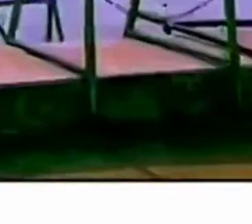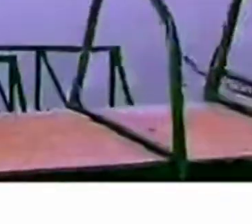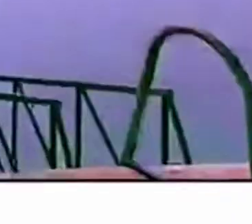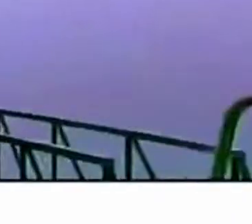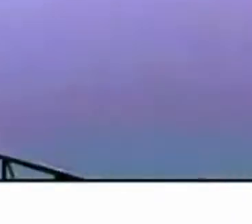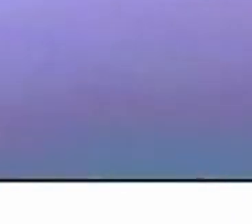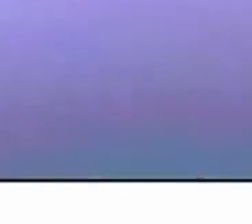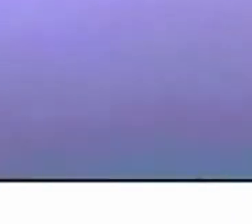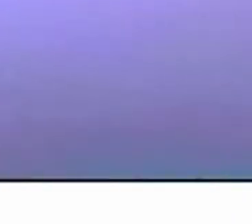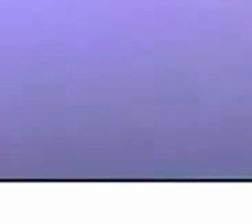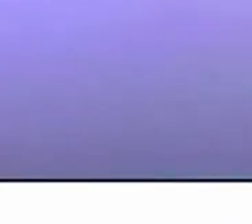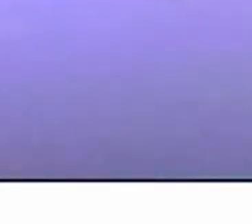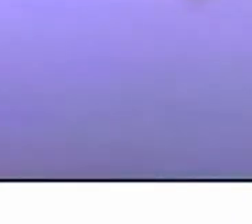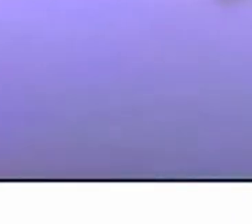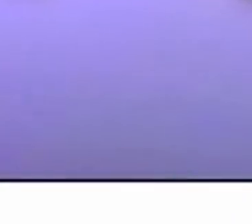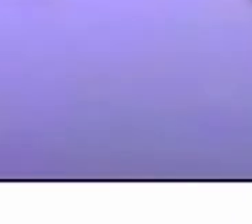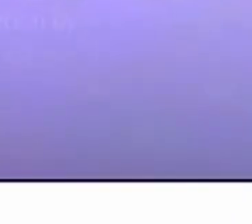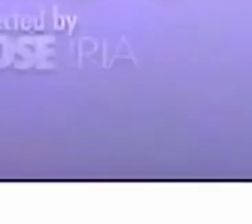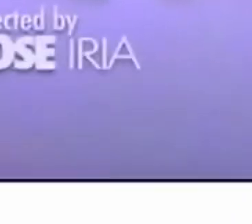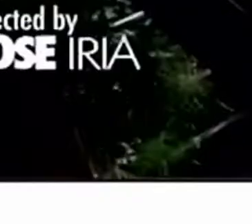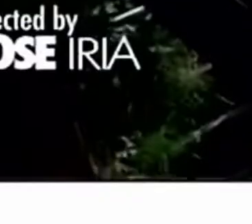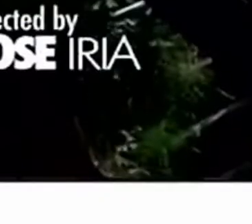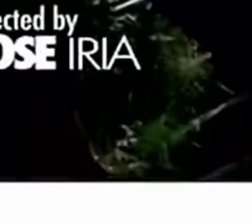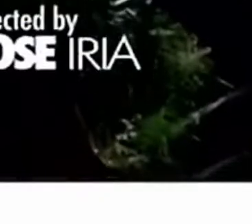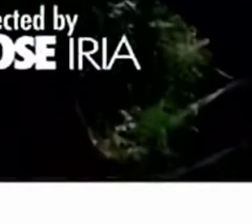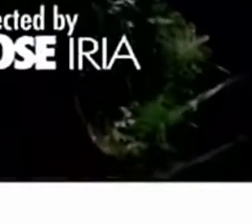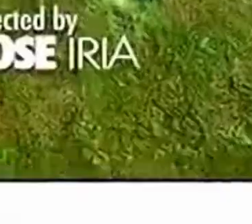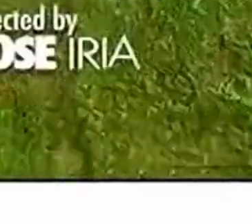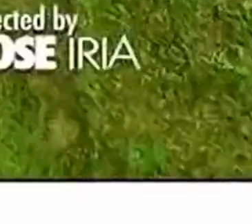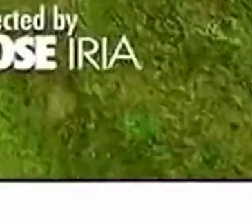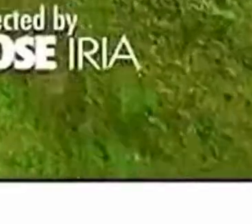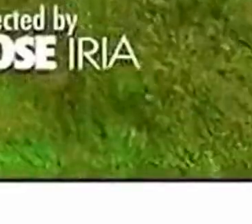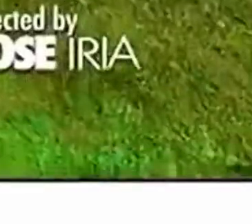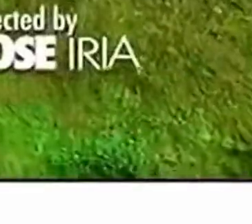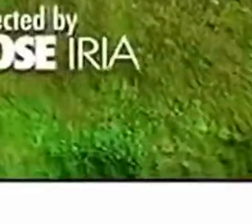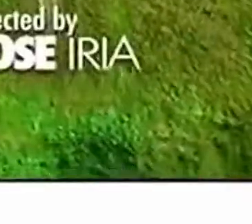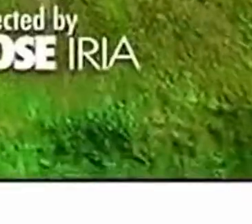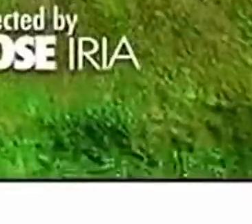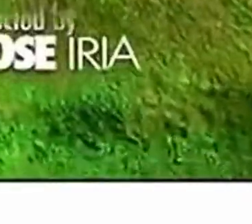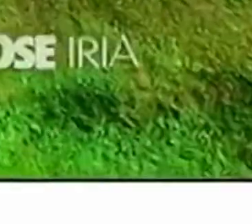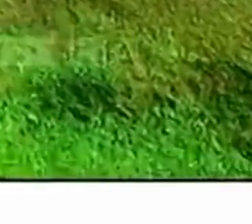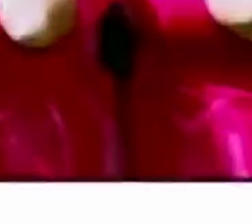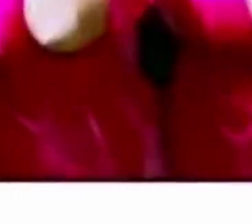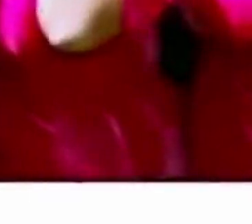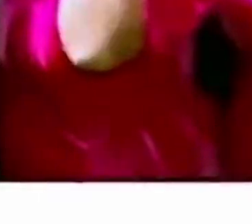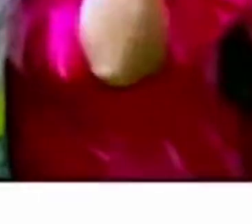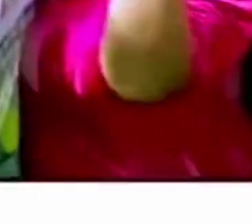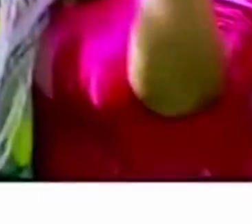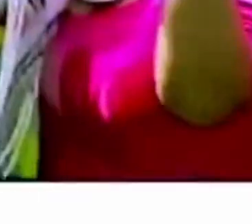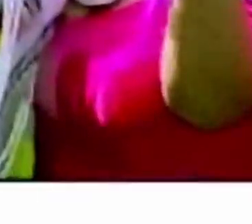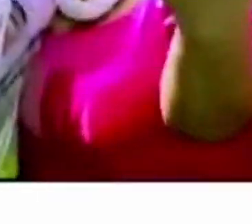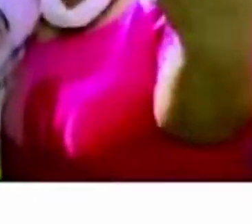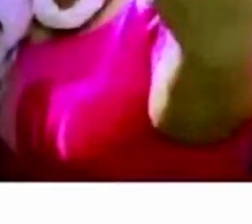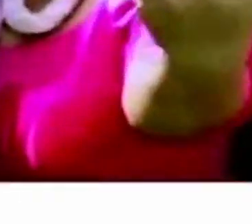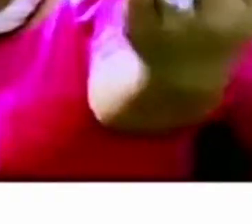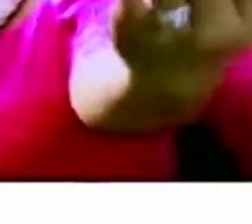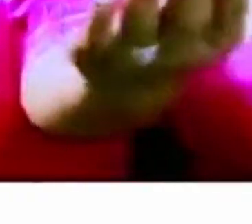you. Oh, de amazeke ame.